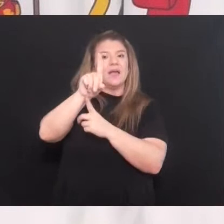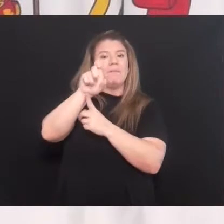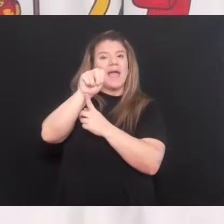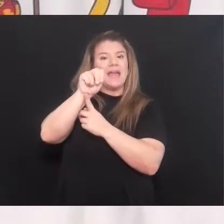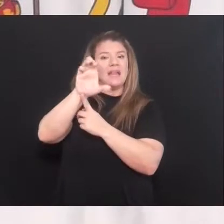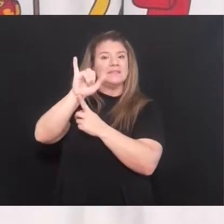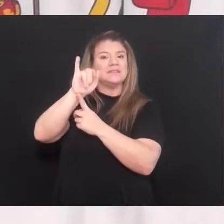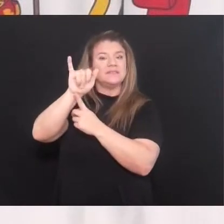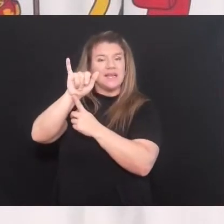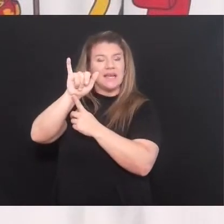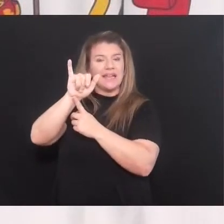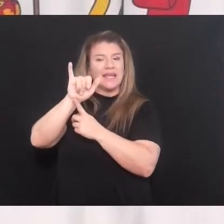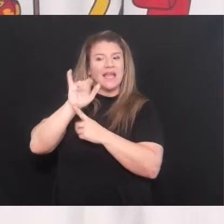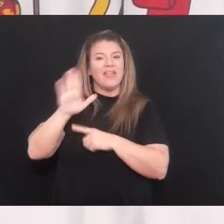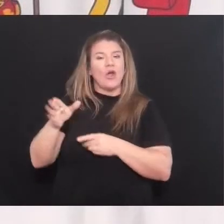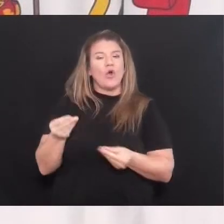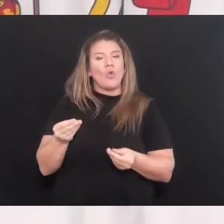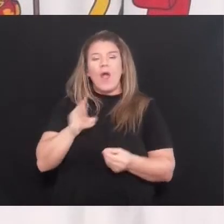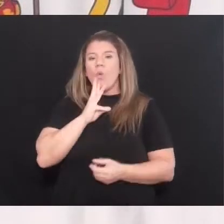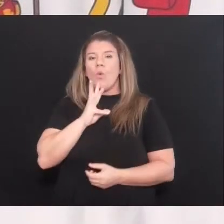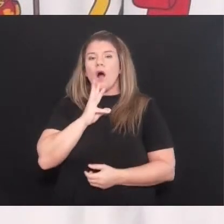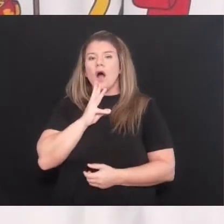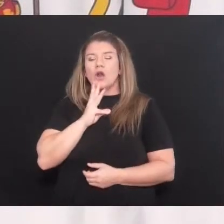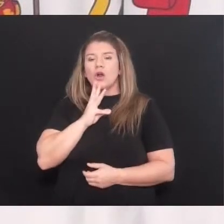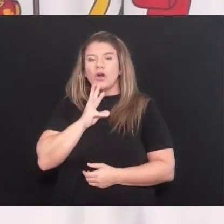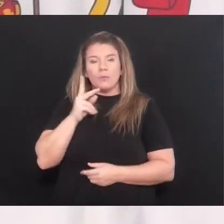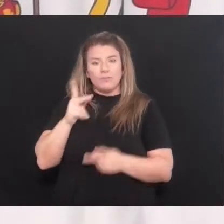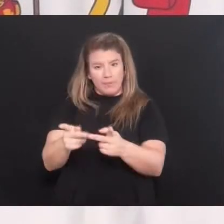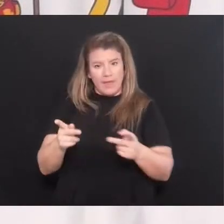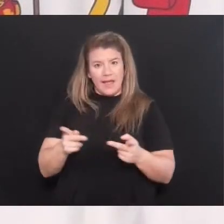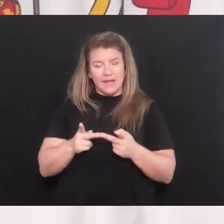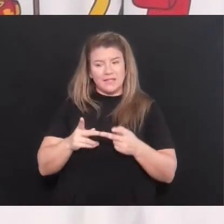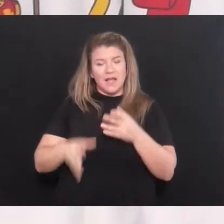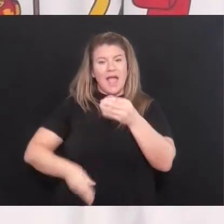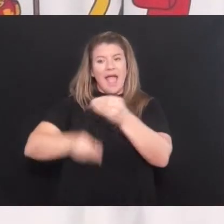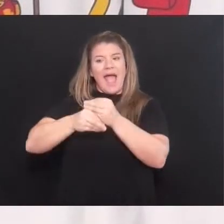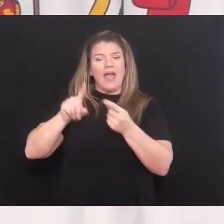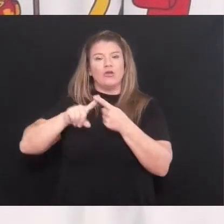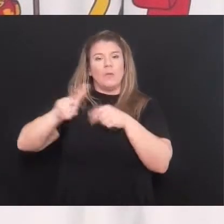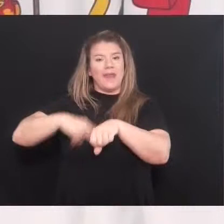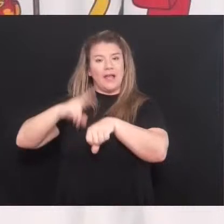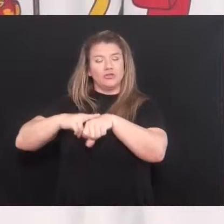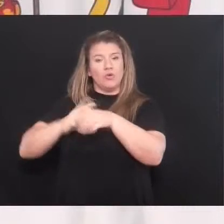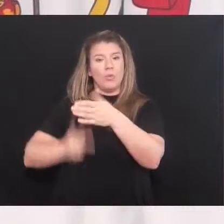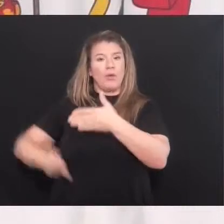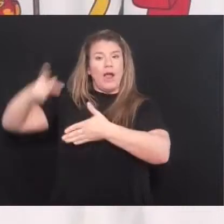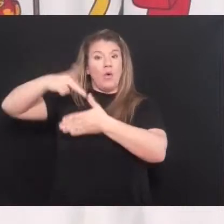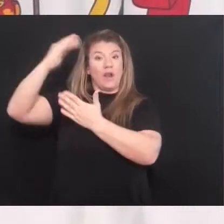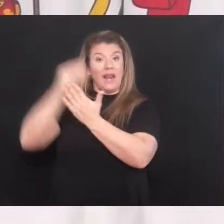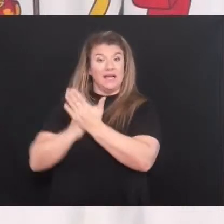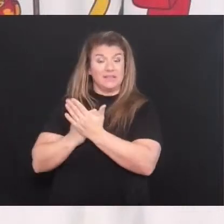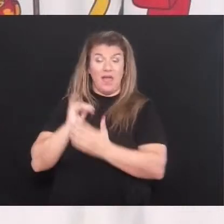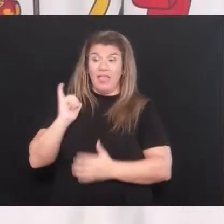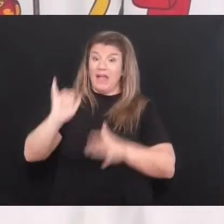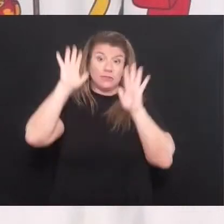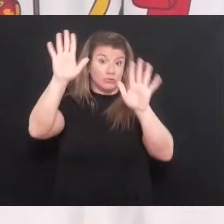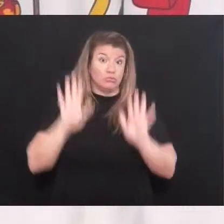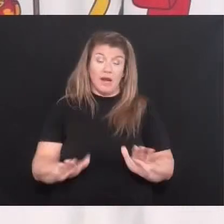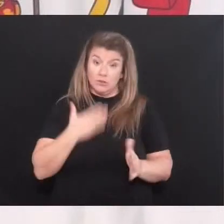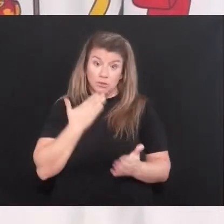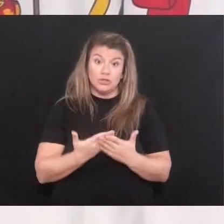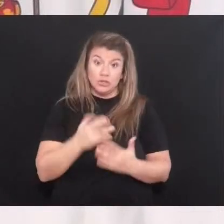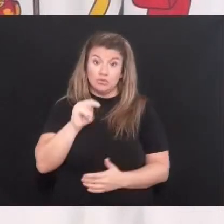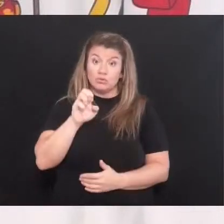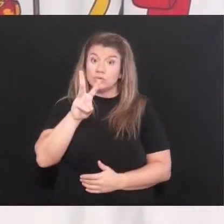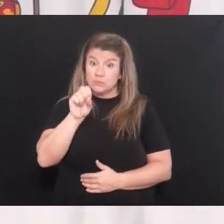City groundwater site to the Superfund National Priorities list. That's great, great news, everyone.